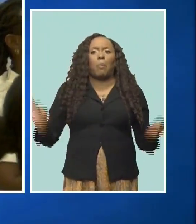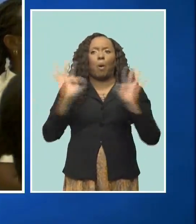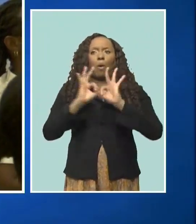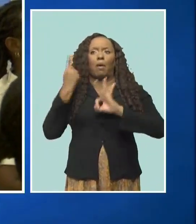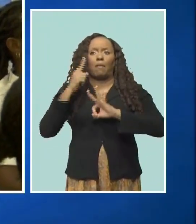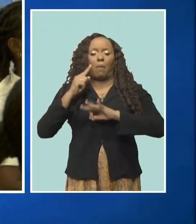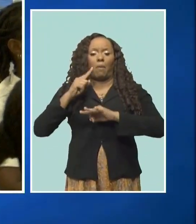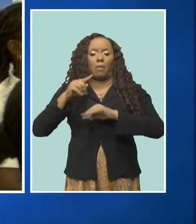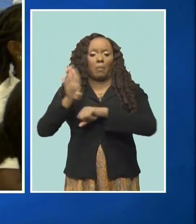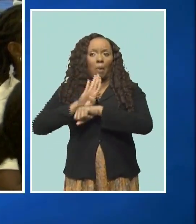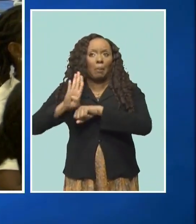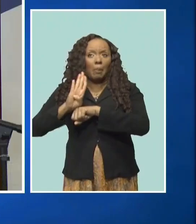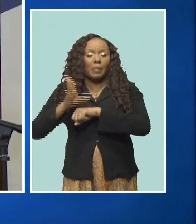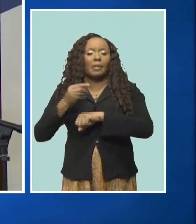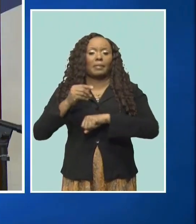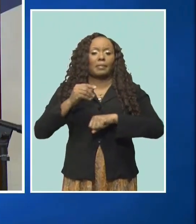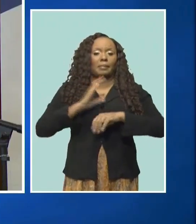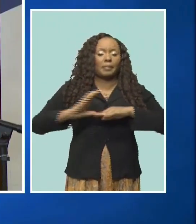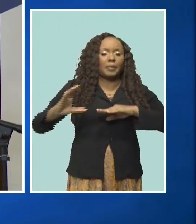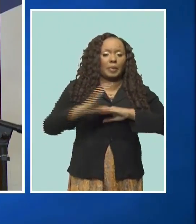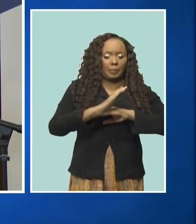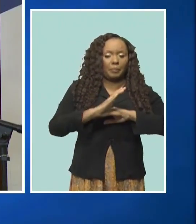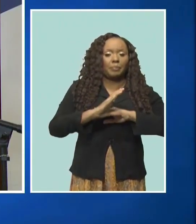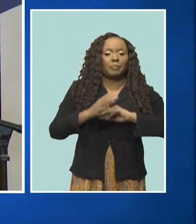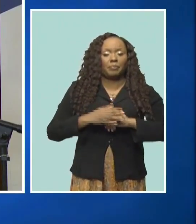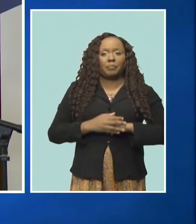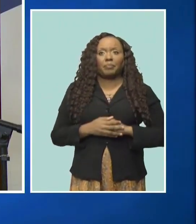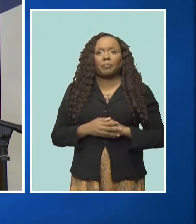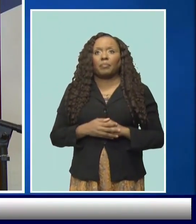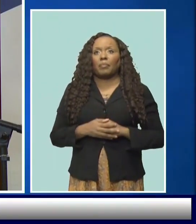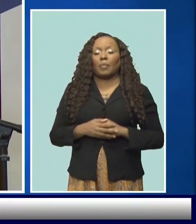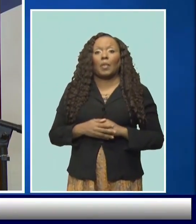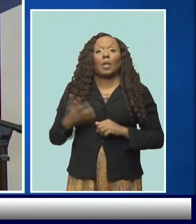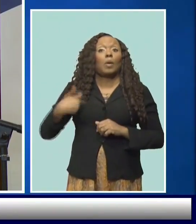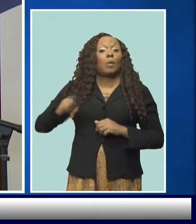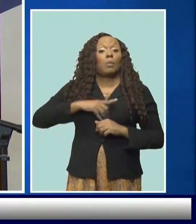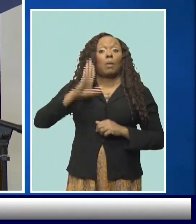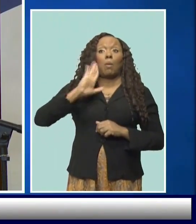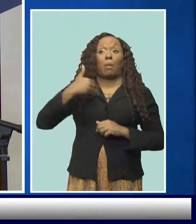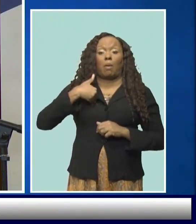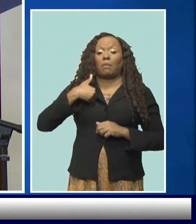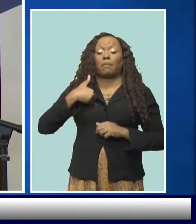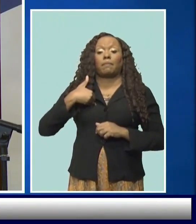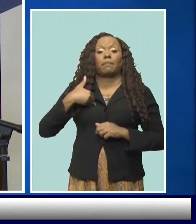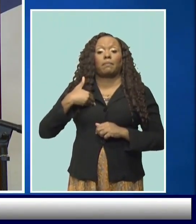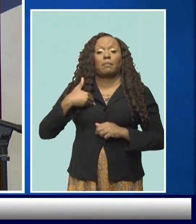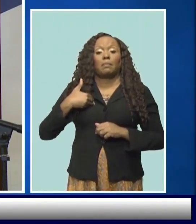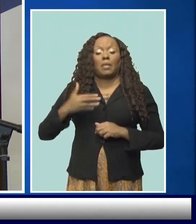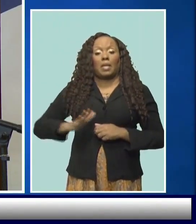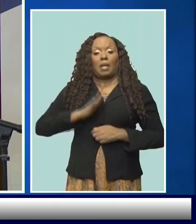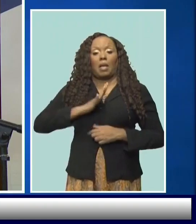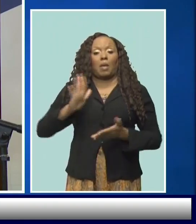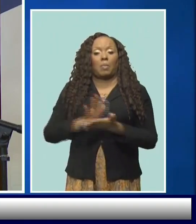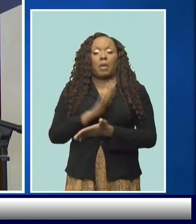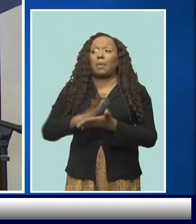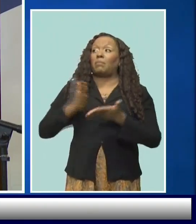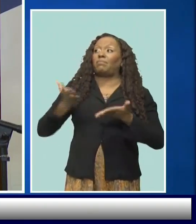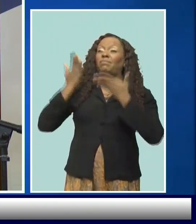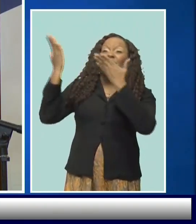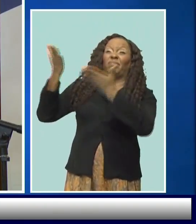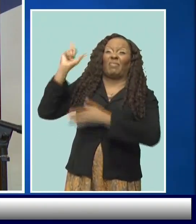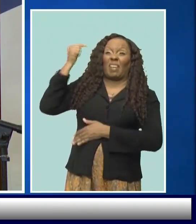regional development. We have a cabinet paper and we intend to have it before cabinet within the next month and a half, I would